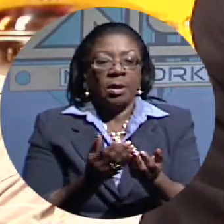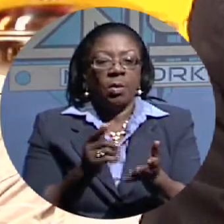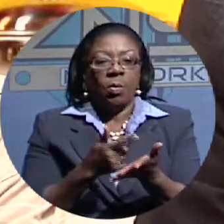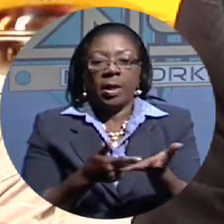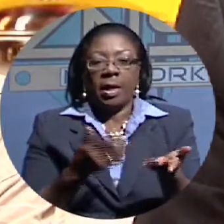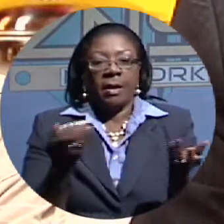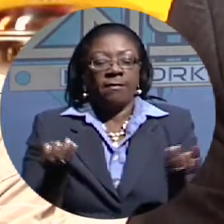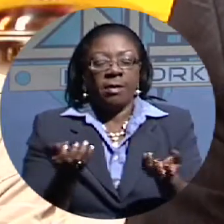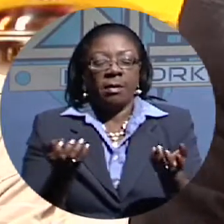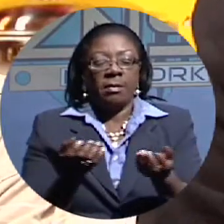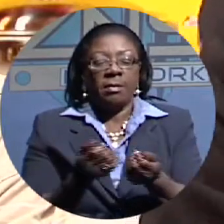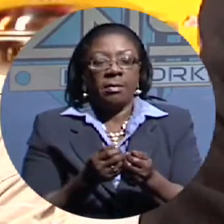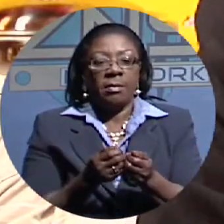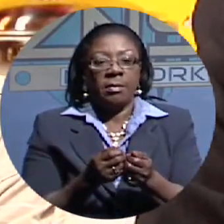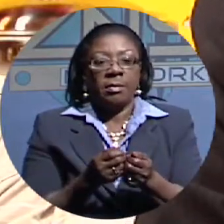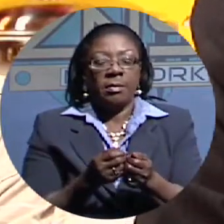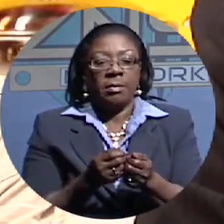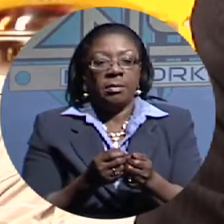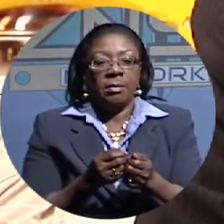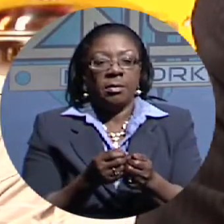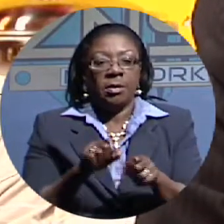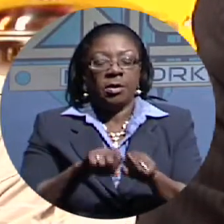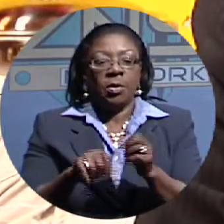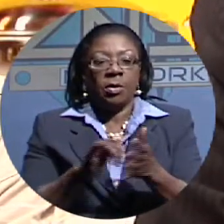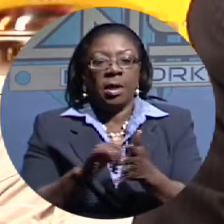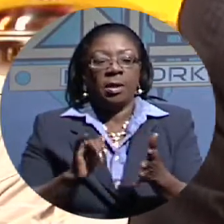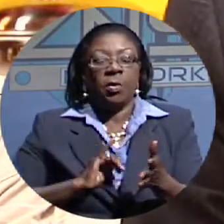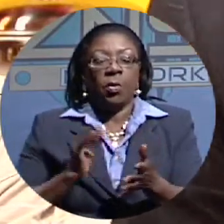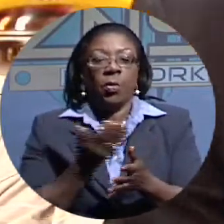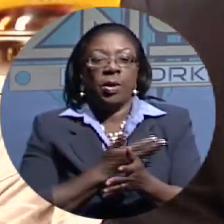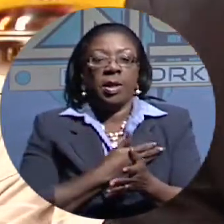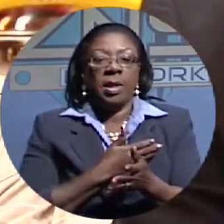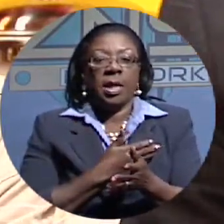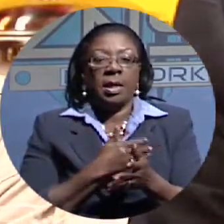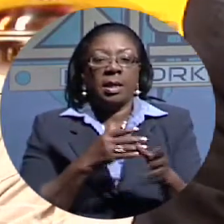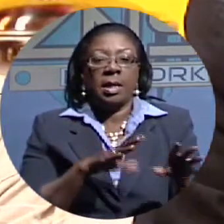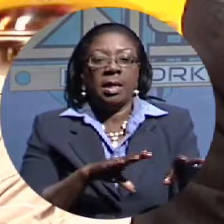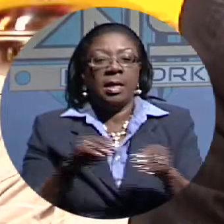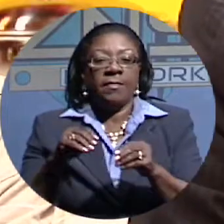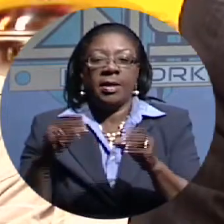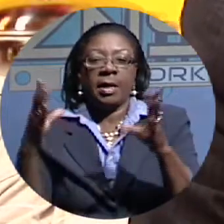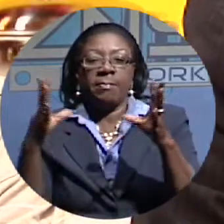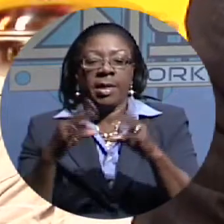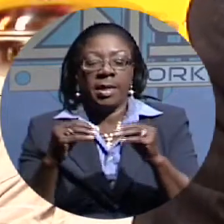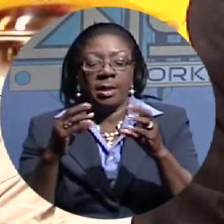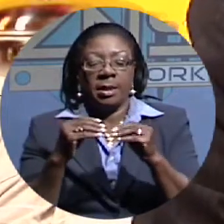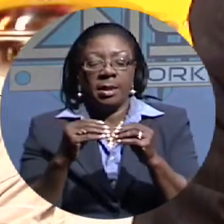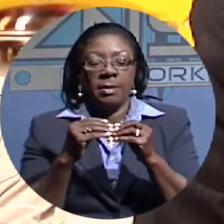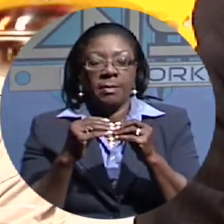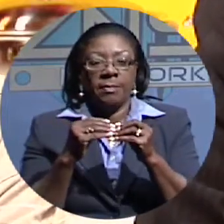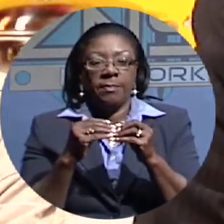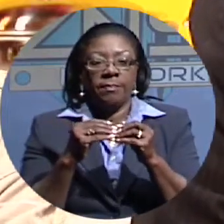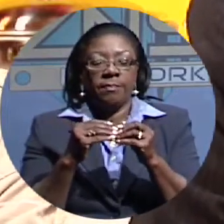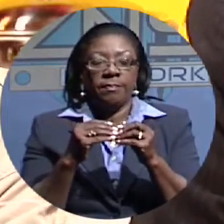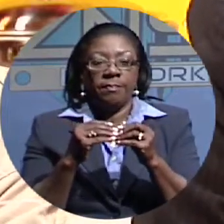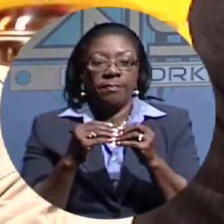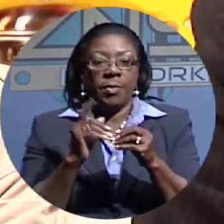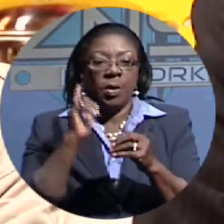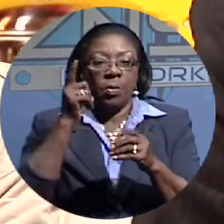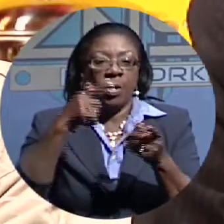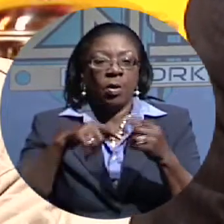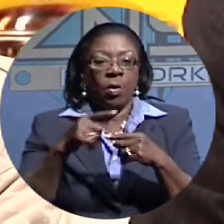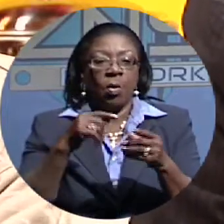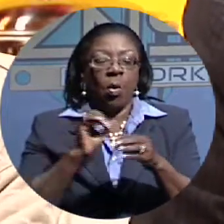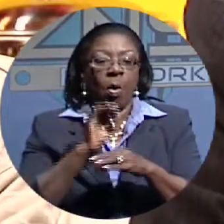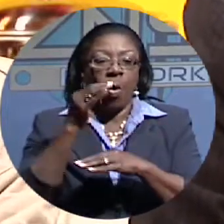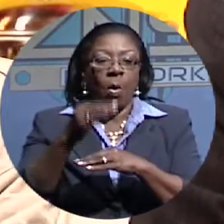whatever the offices are, so that we, leaving that conference or conclave, will go